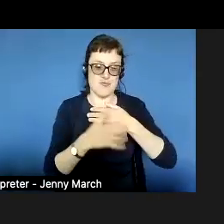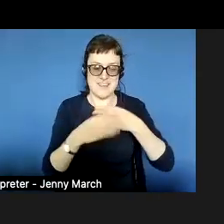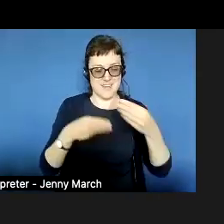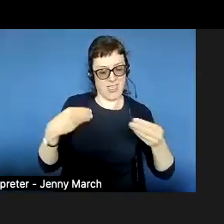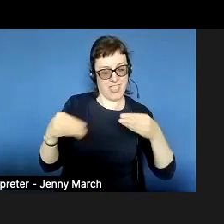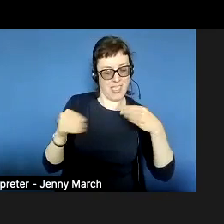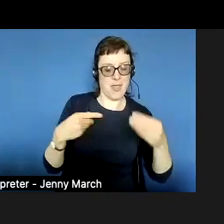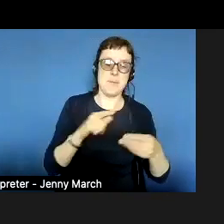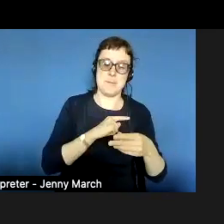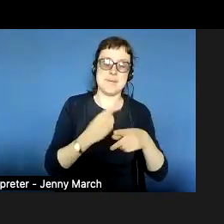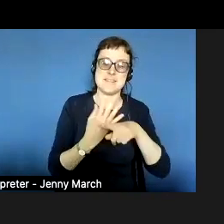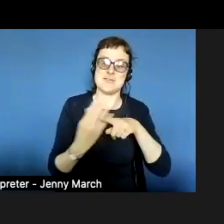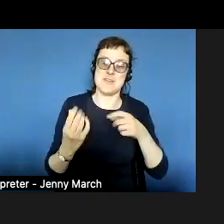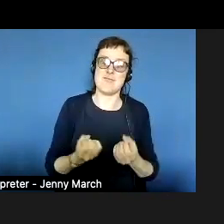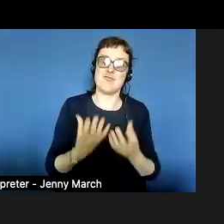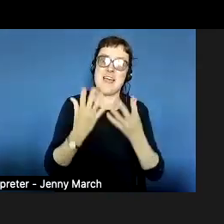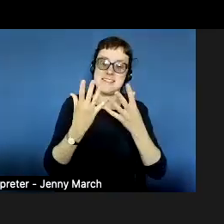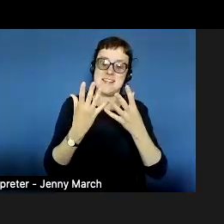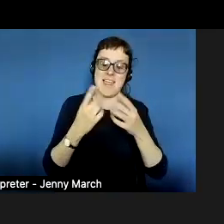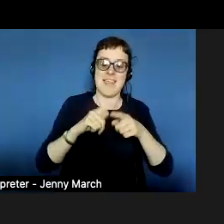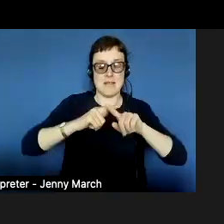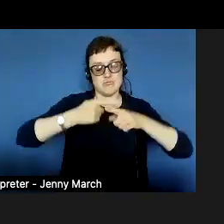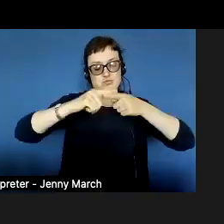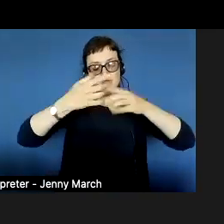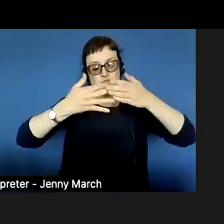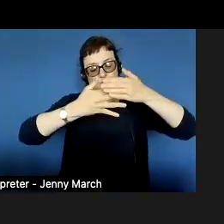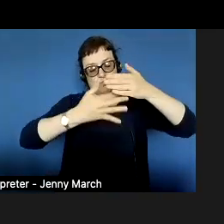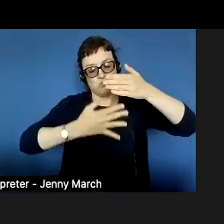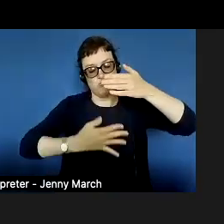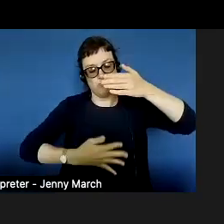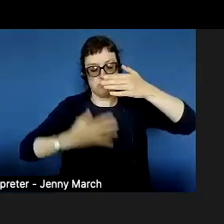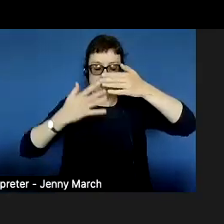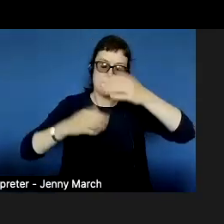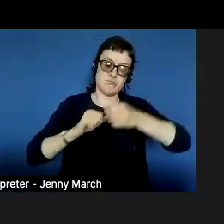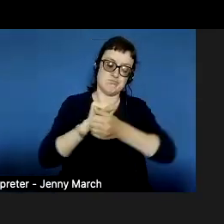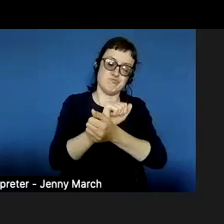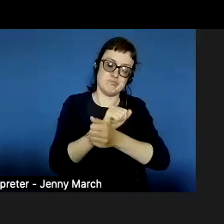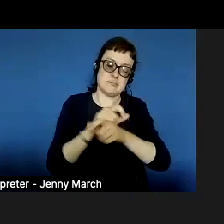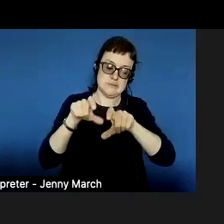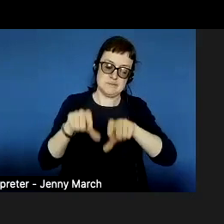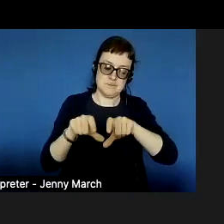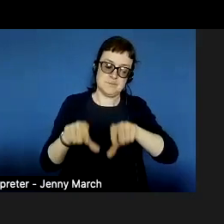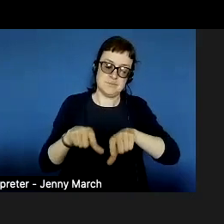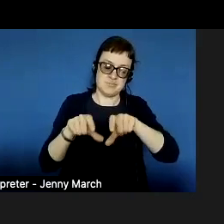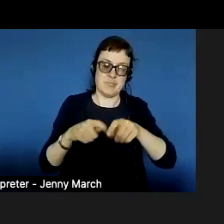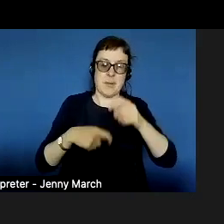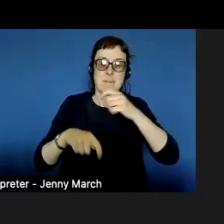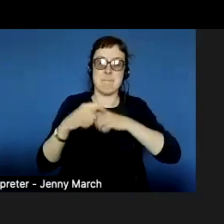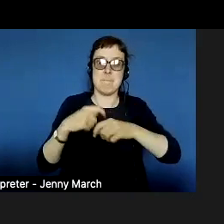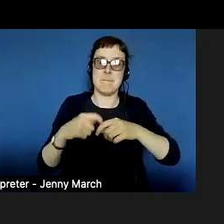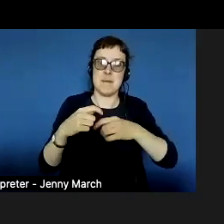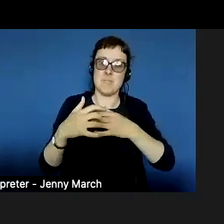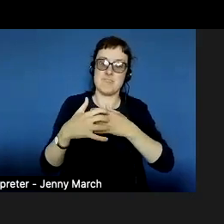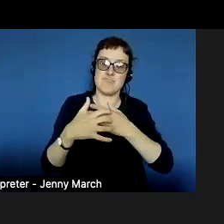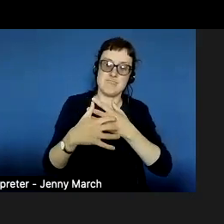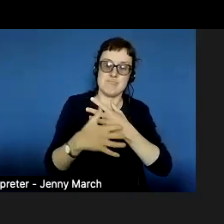the grass was still fresh. And then after they had been preserved for a long time, it would turn into more of this sort